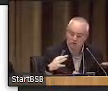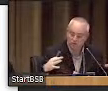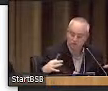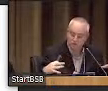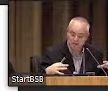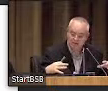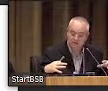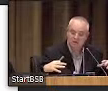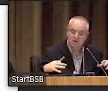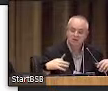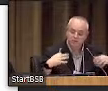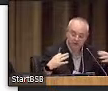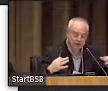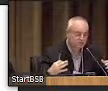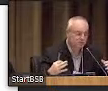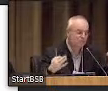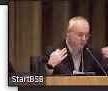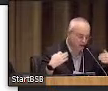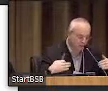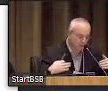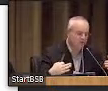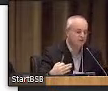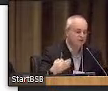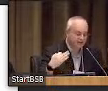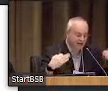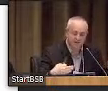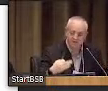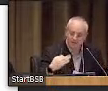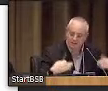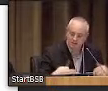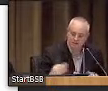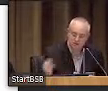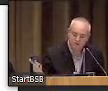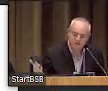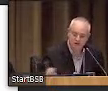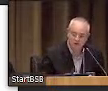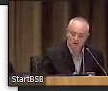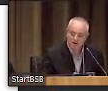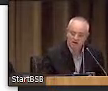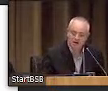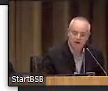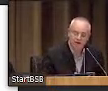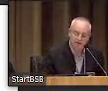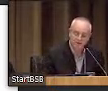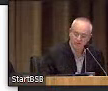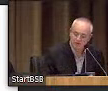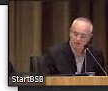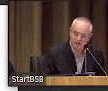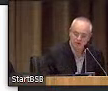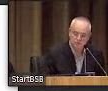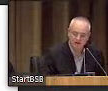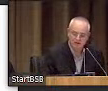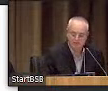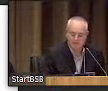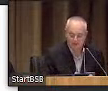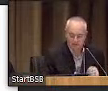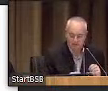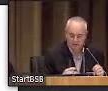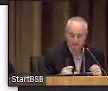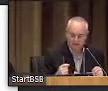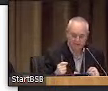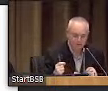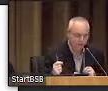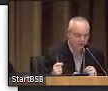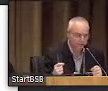of providers that we could have AI techniques. Gabriel is going to